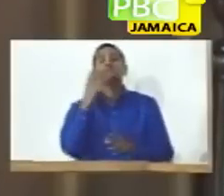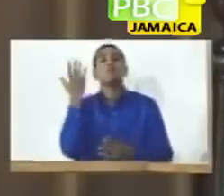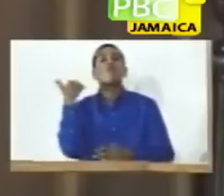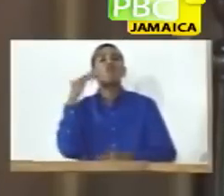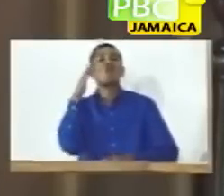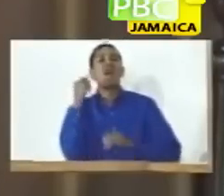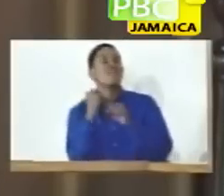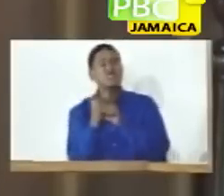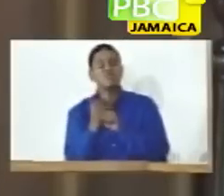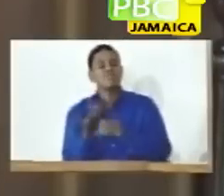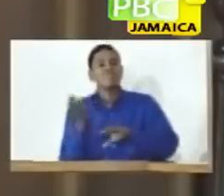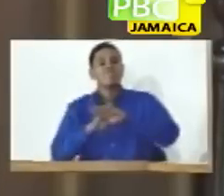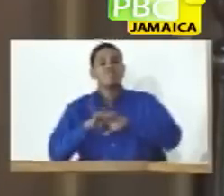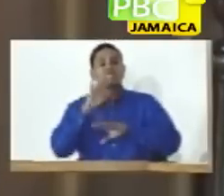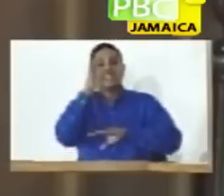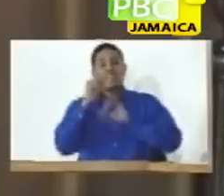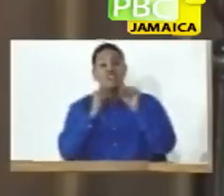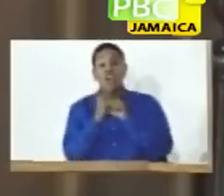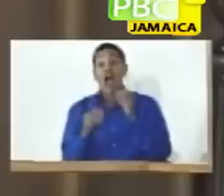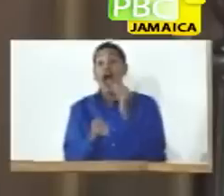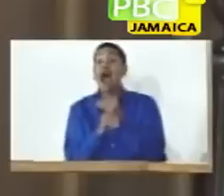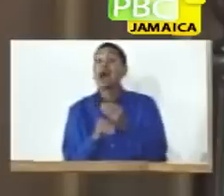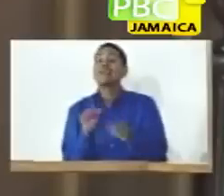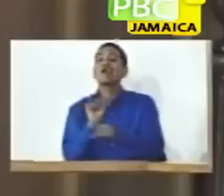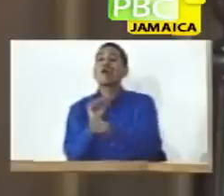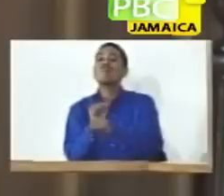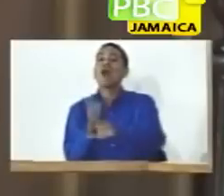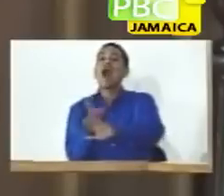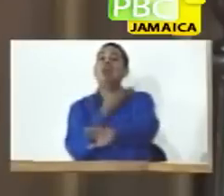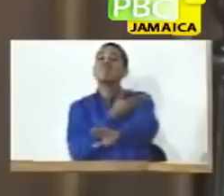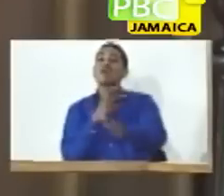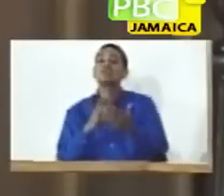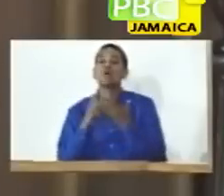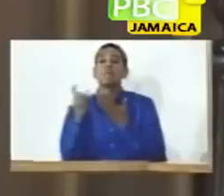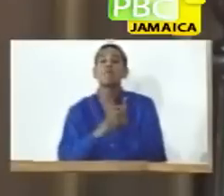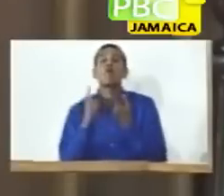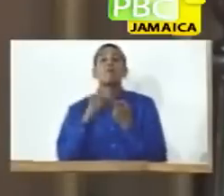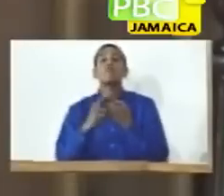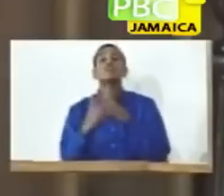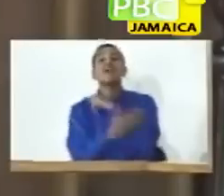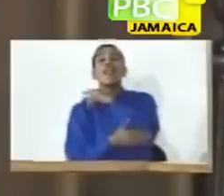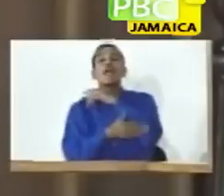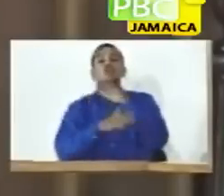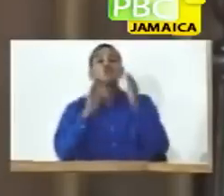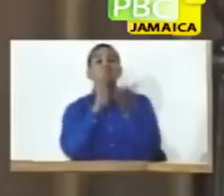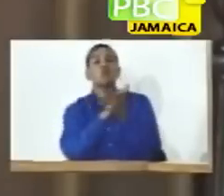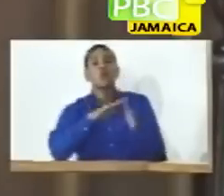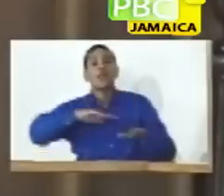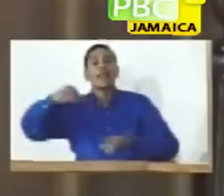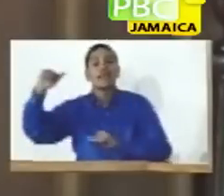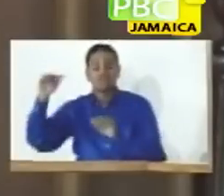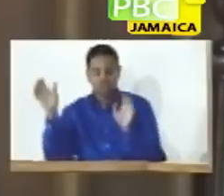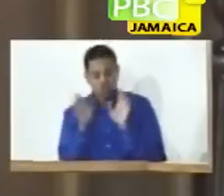Career Advancement Program and the National School Leaving Certificate.